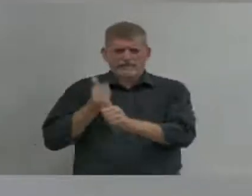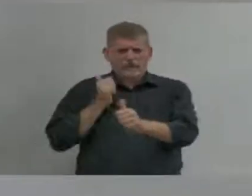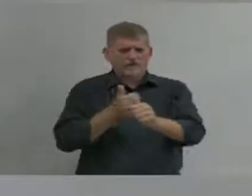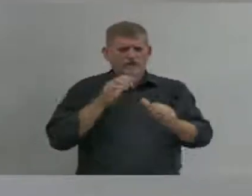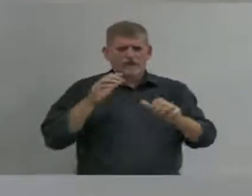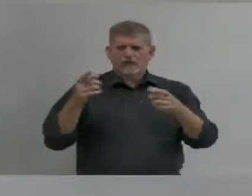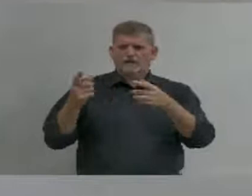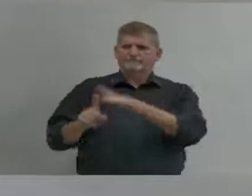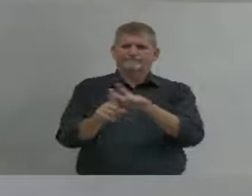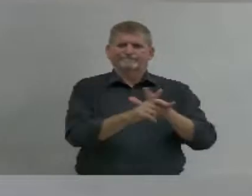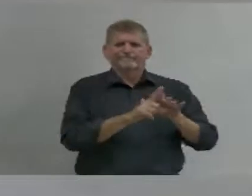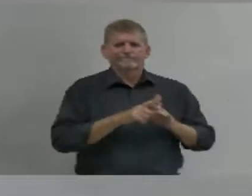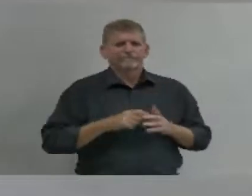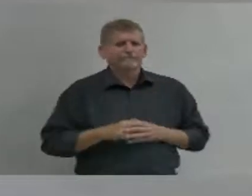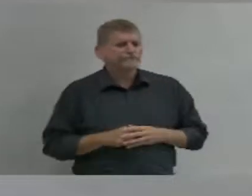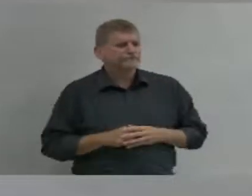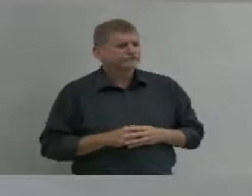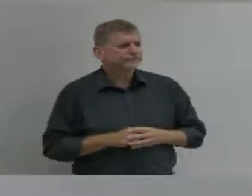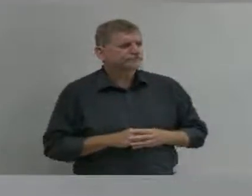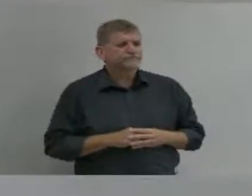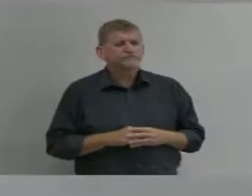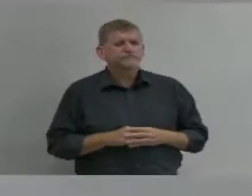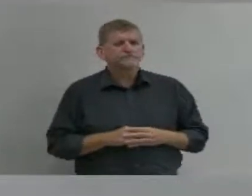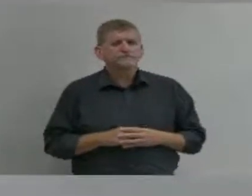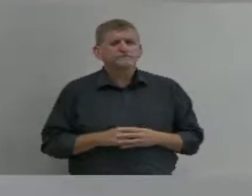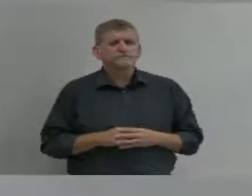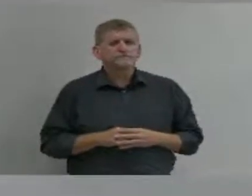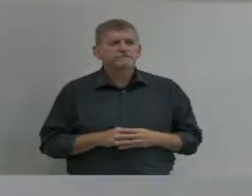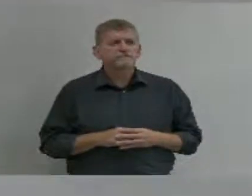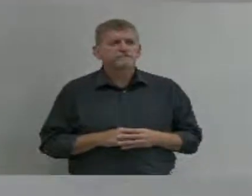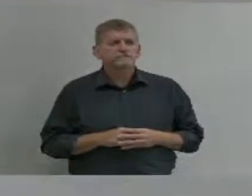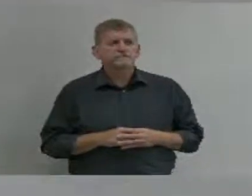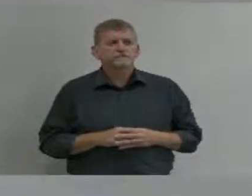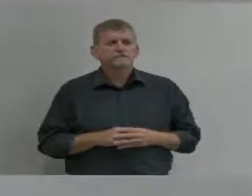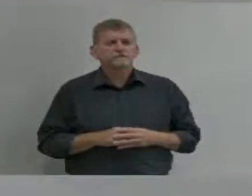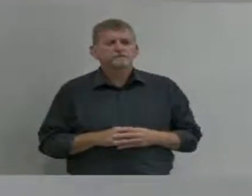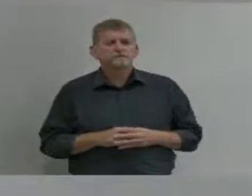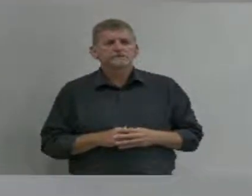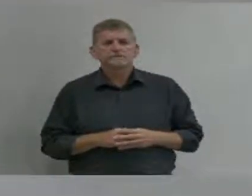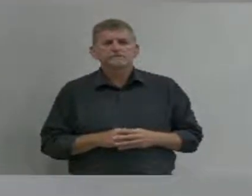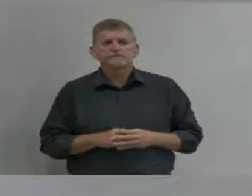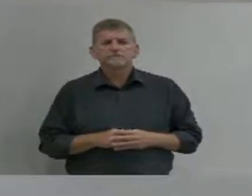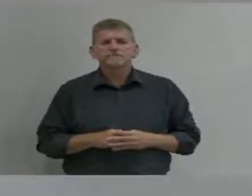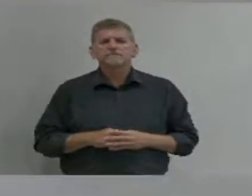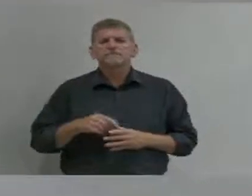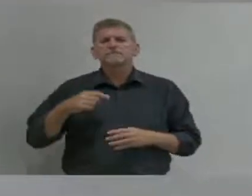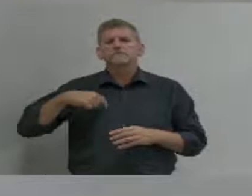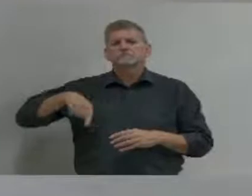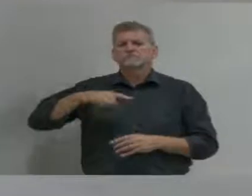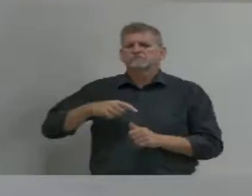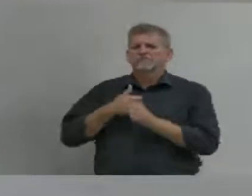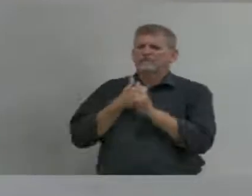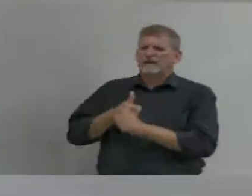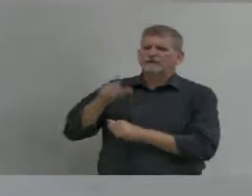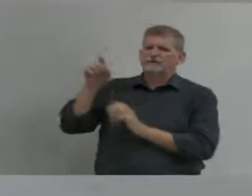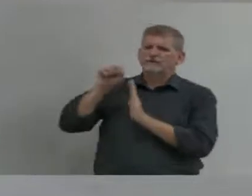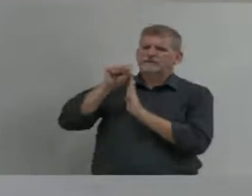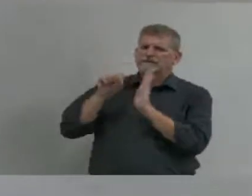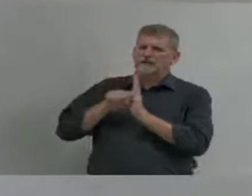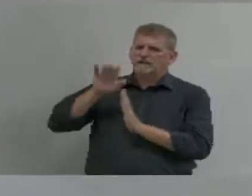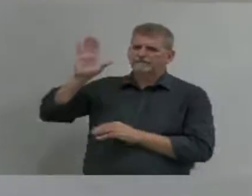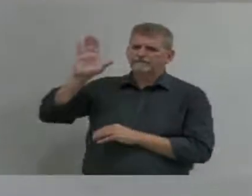Dave Bangert would like everybody to know he goes with what the state reports. And a question from him, do you think Purdue's surveillance